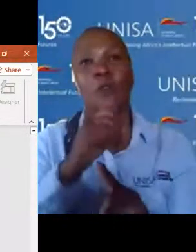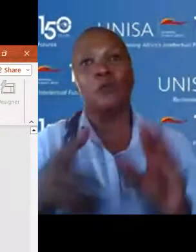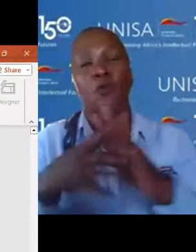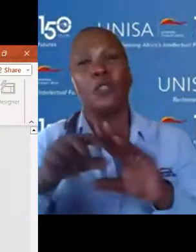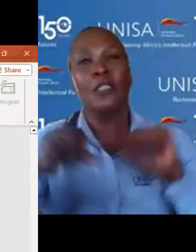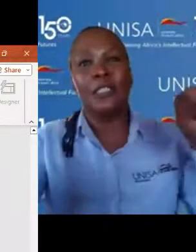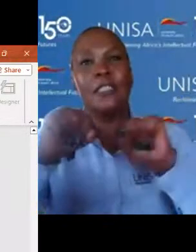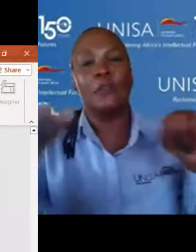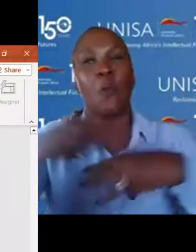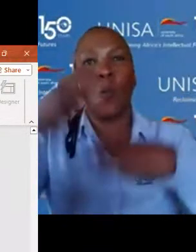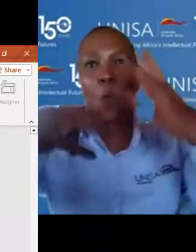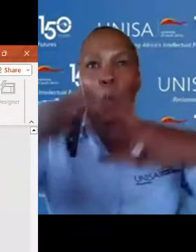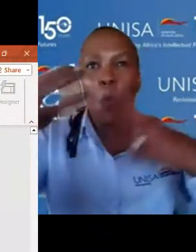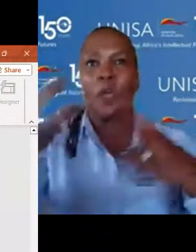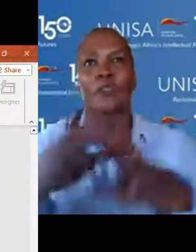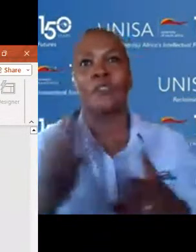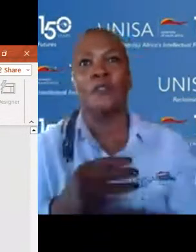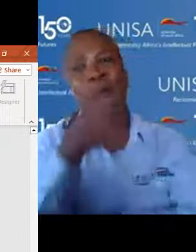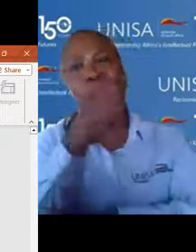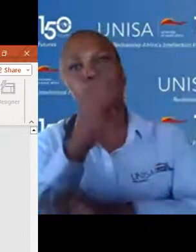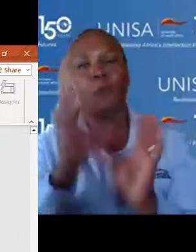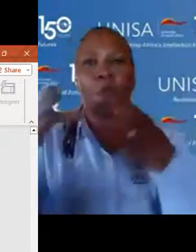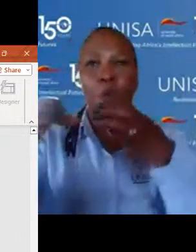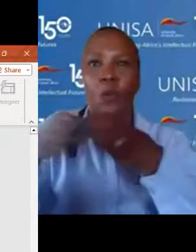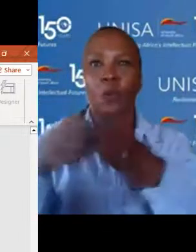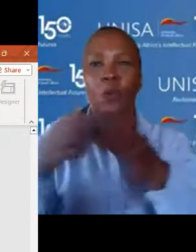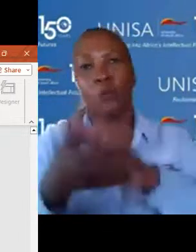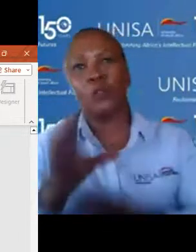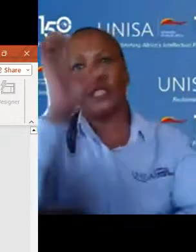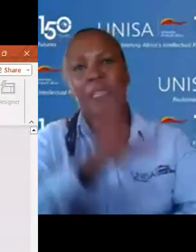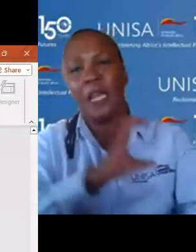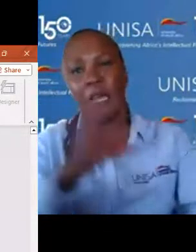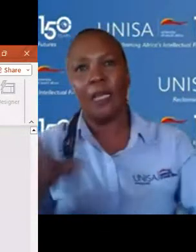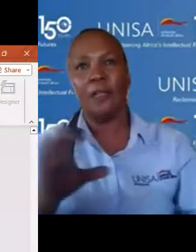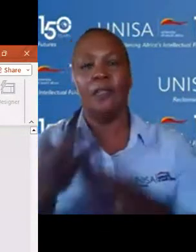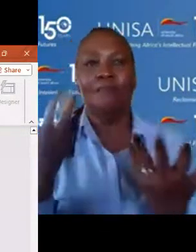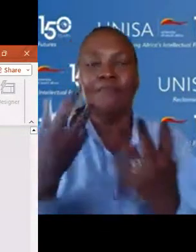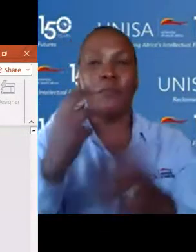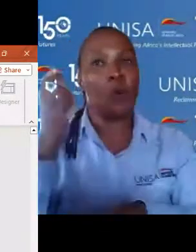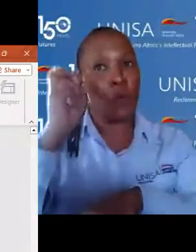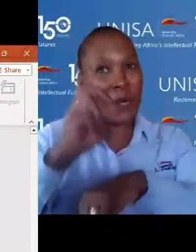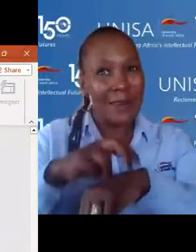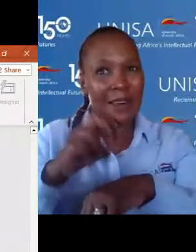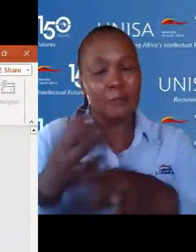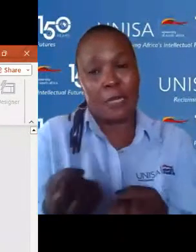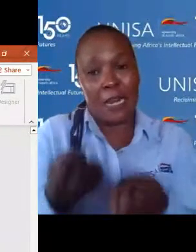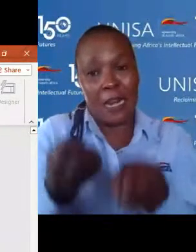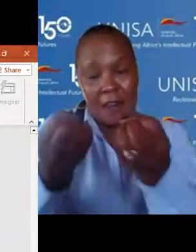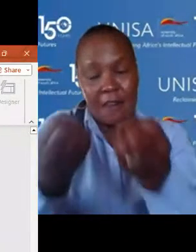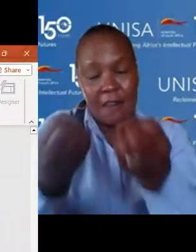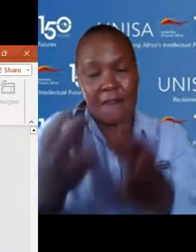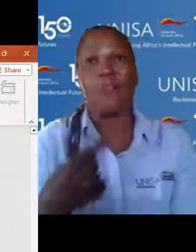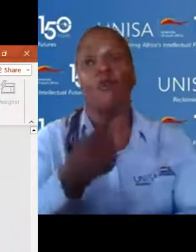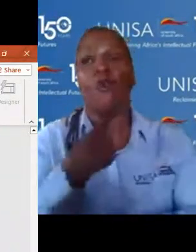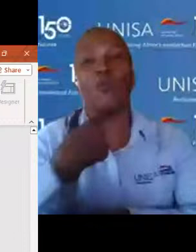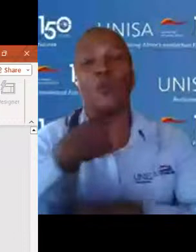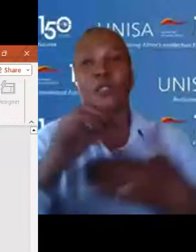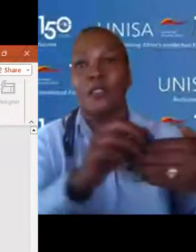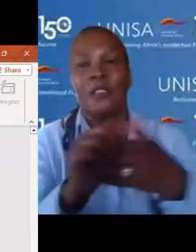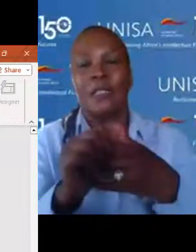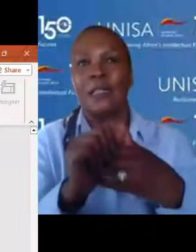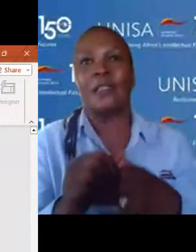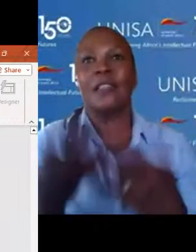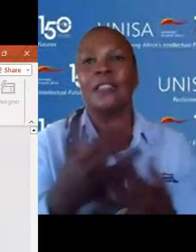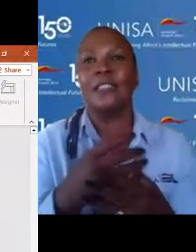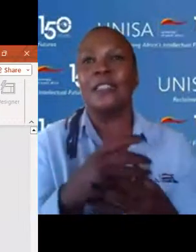who attends classes, who goes to church, then you will be provided with a dog that is very active, so